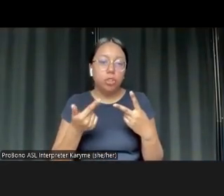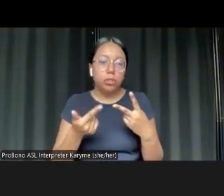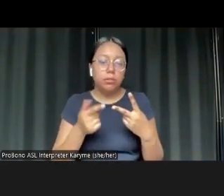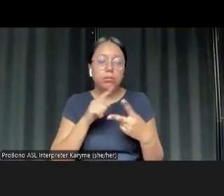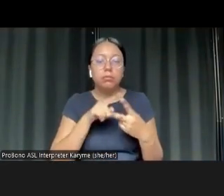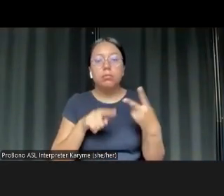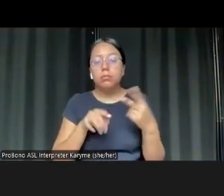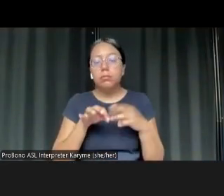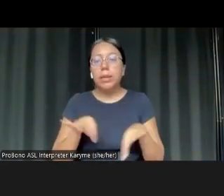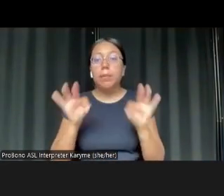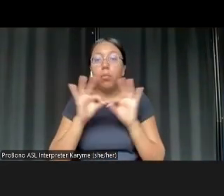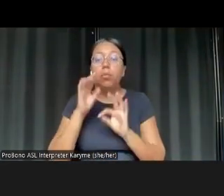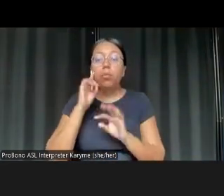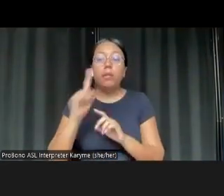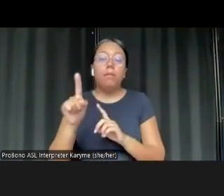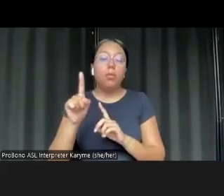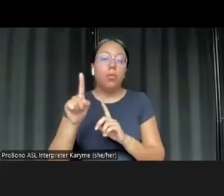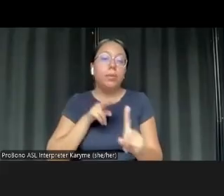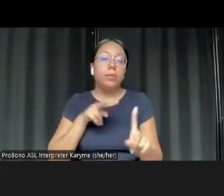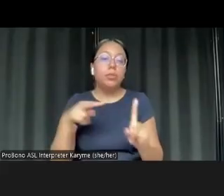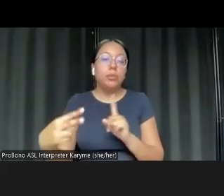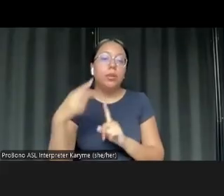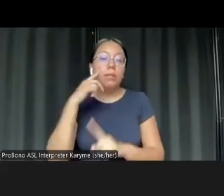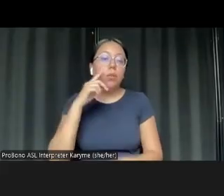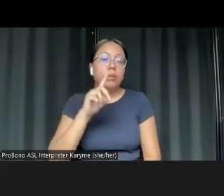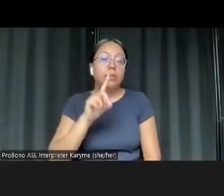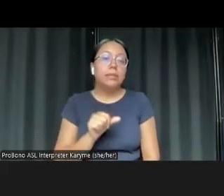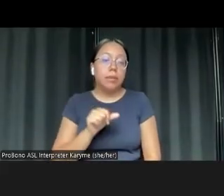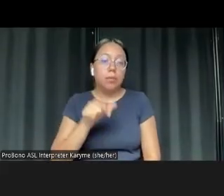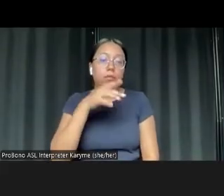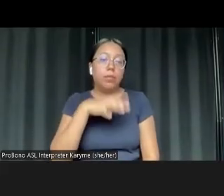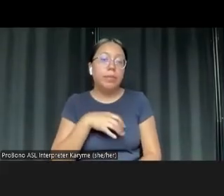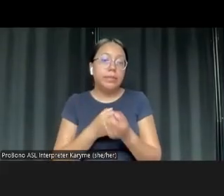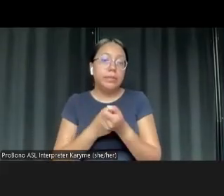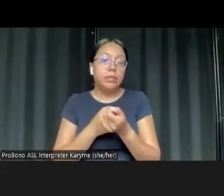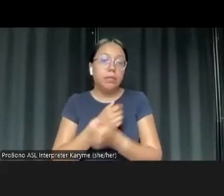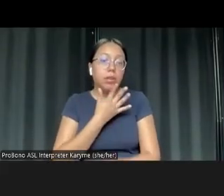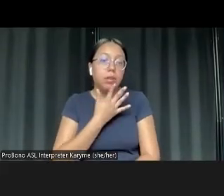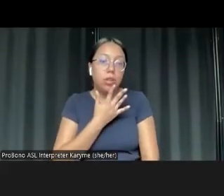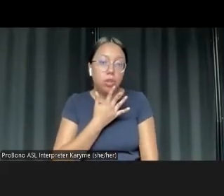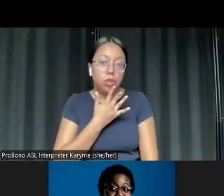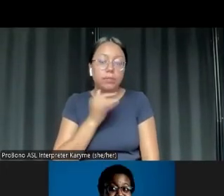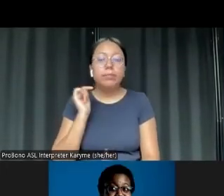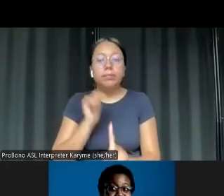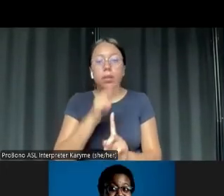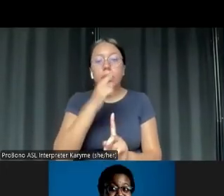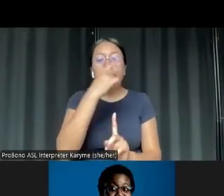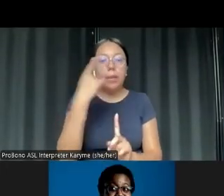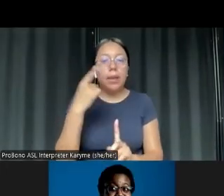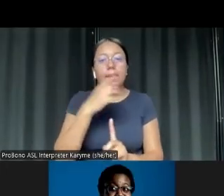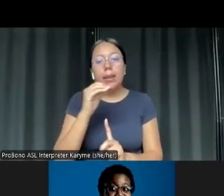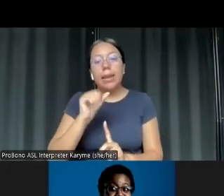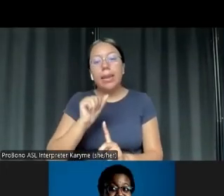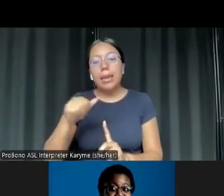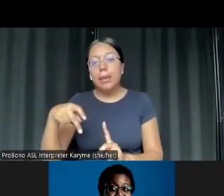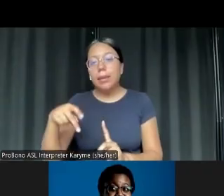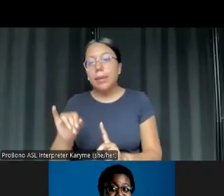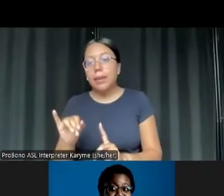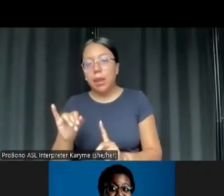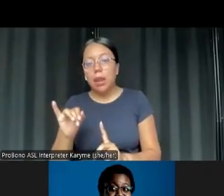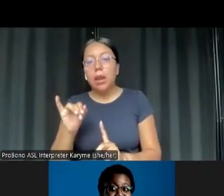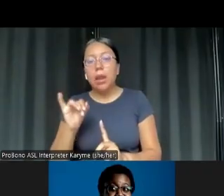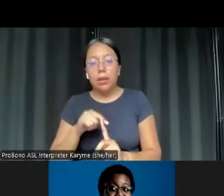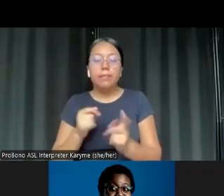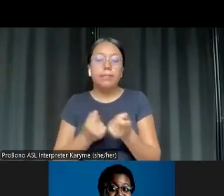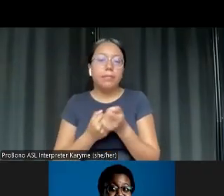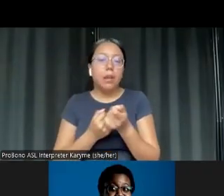for the perspectives of disabled feminists of color, particularly Black and AAPI disability activists,